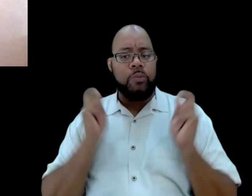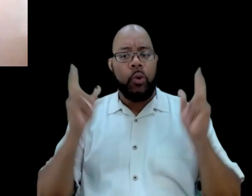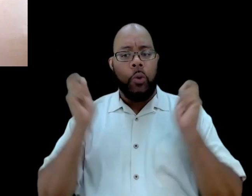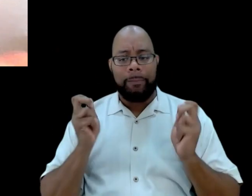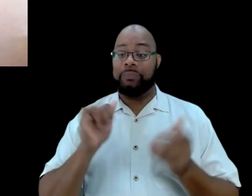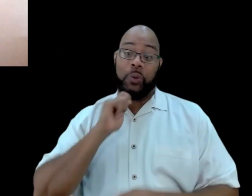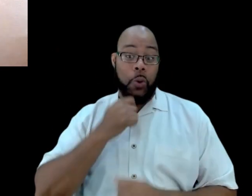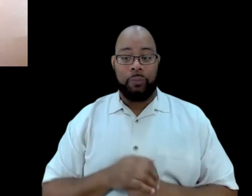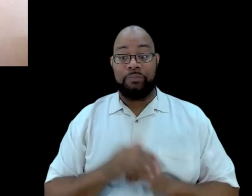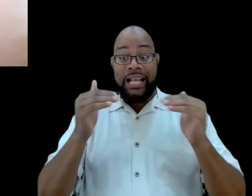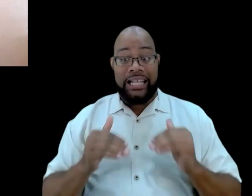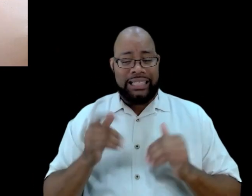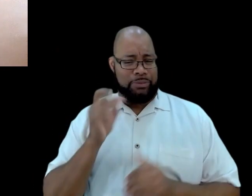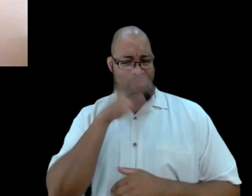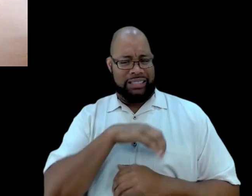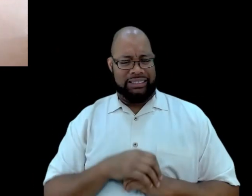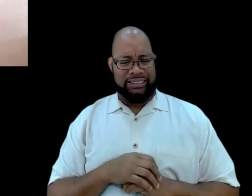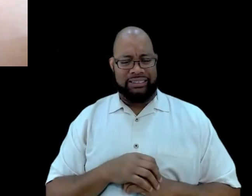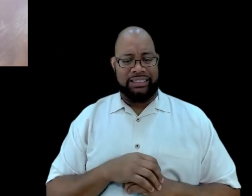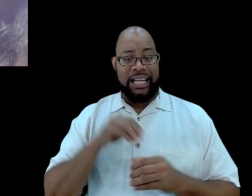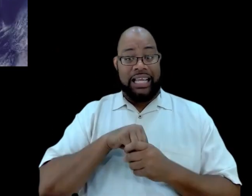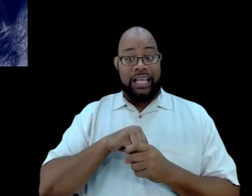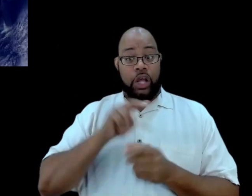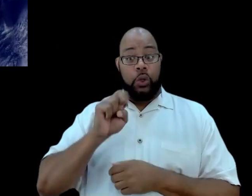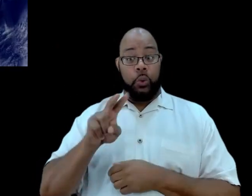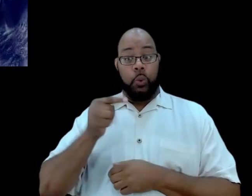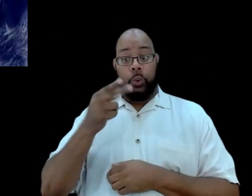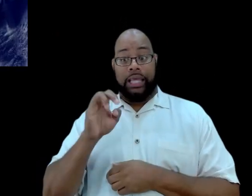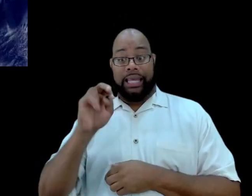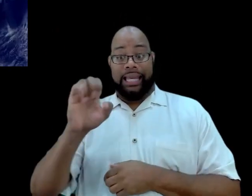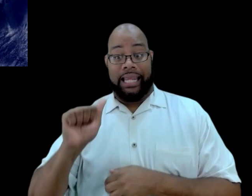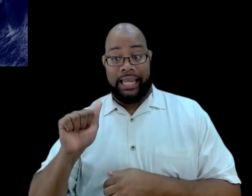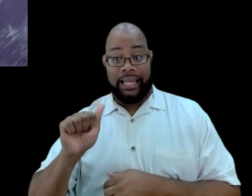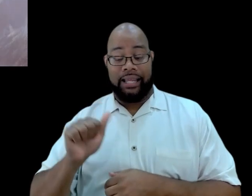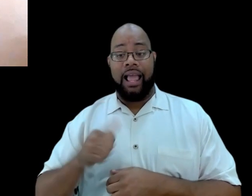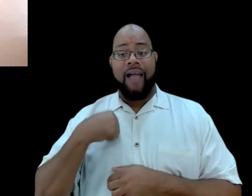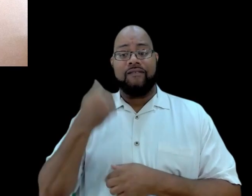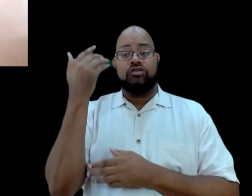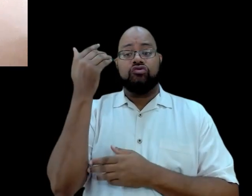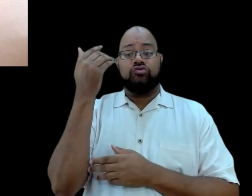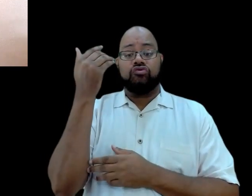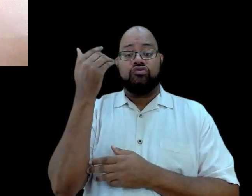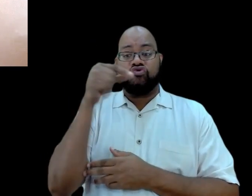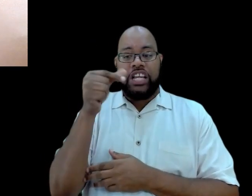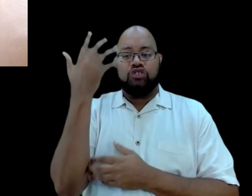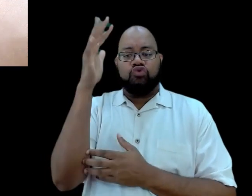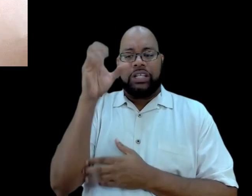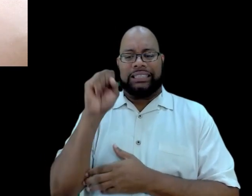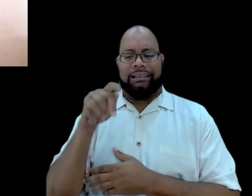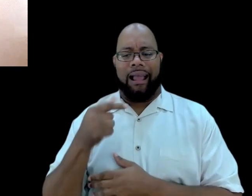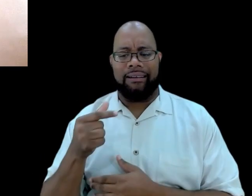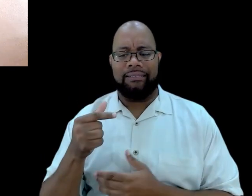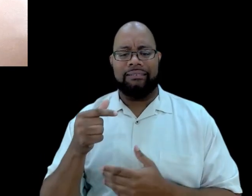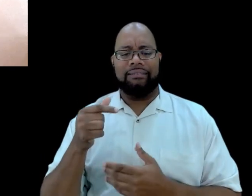its gills. Super cool. Next one up is a little bit odd. So in New Guinea, they have a green tree skink, and it